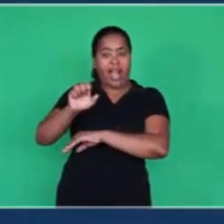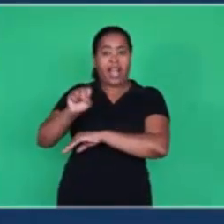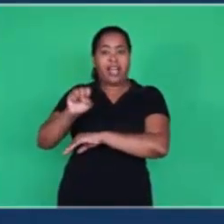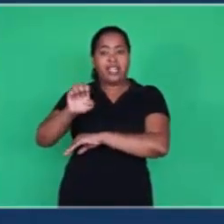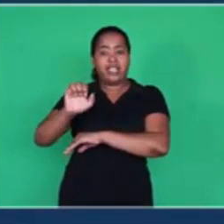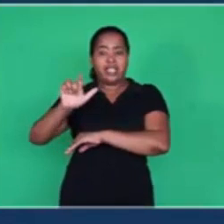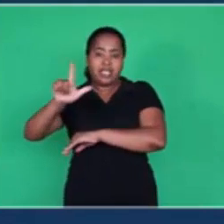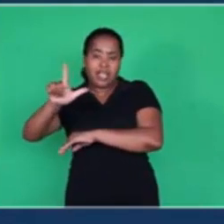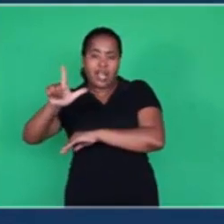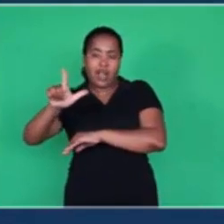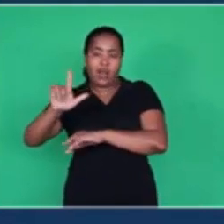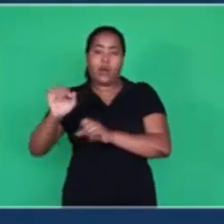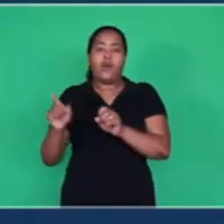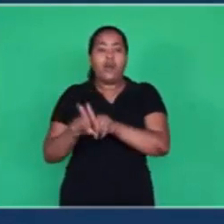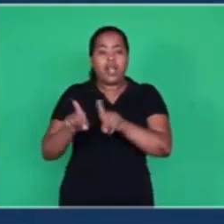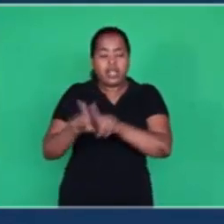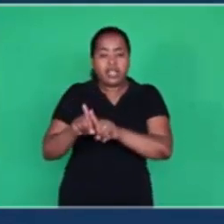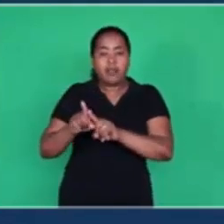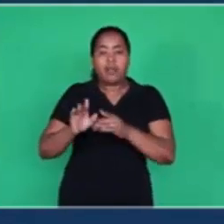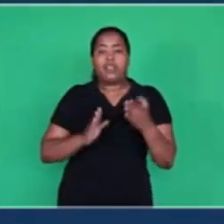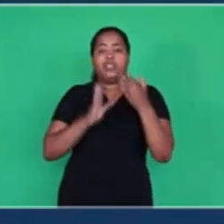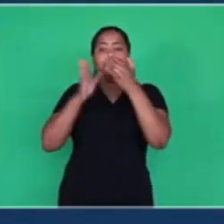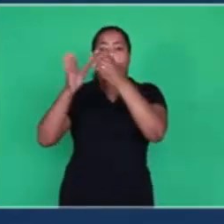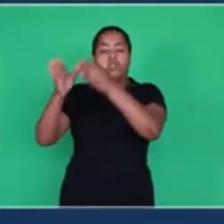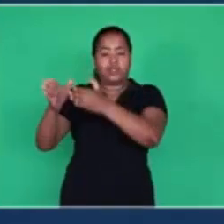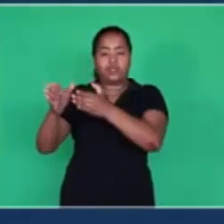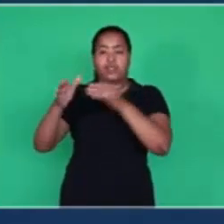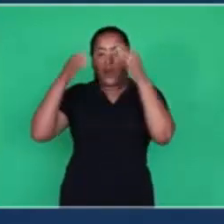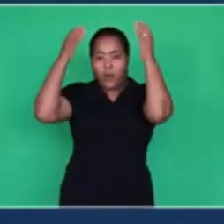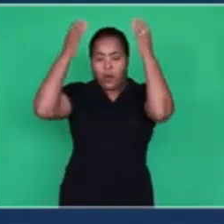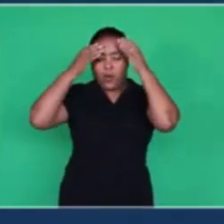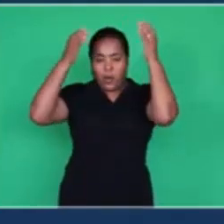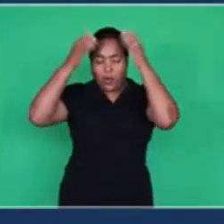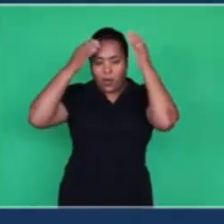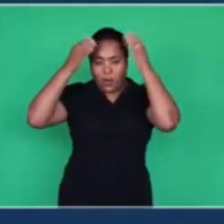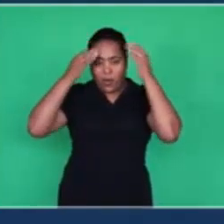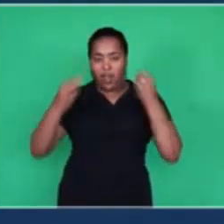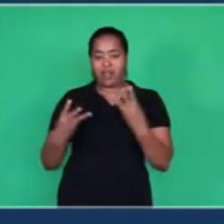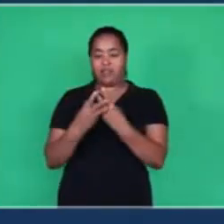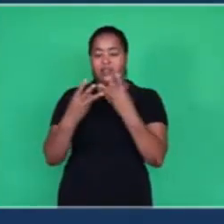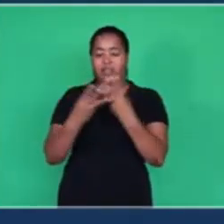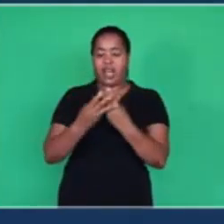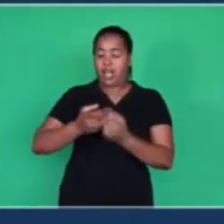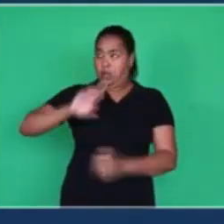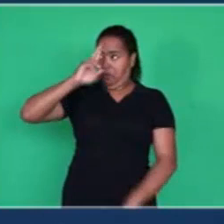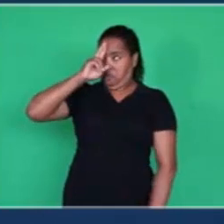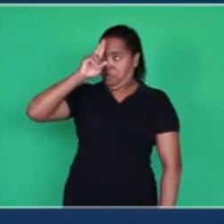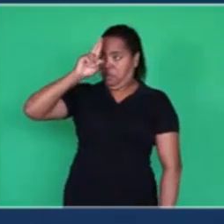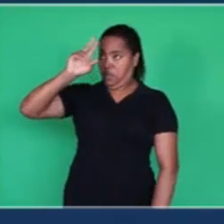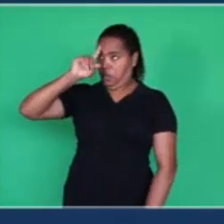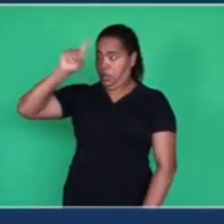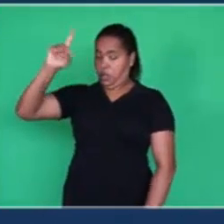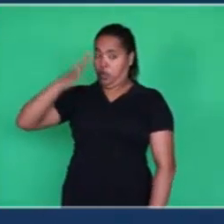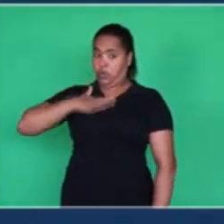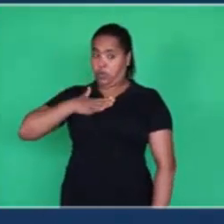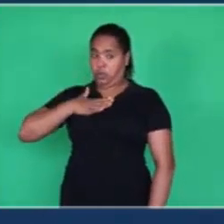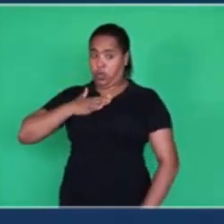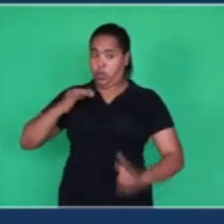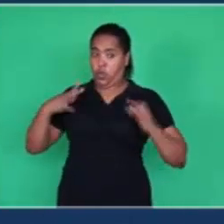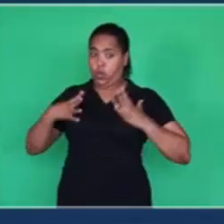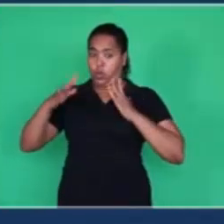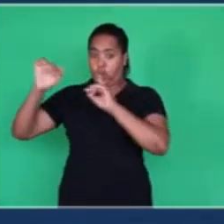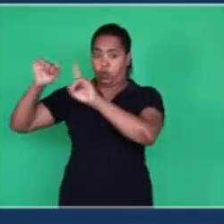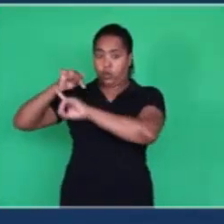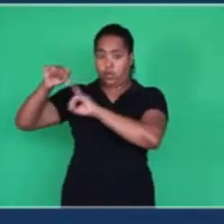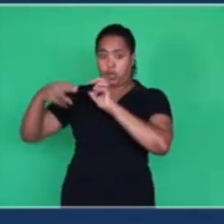Look at this. He will win a battle against 200 million, regardless of where they are. The whole world